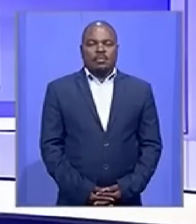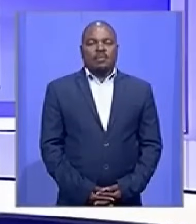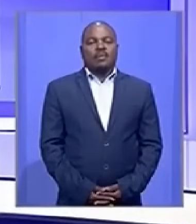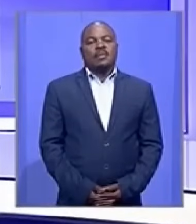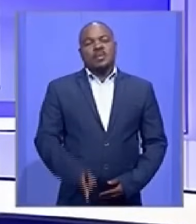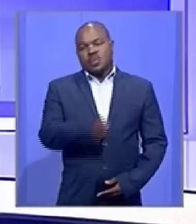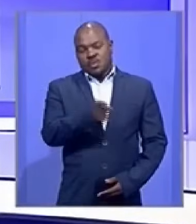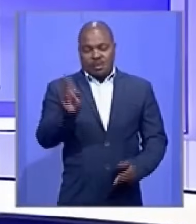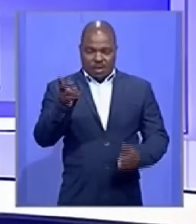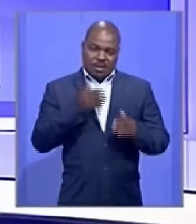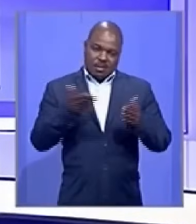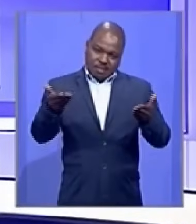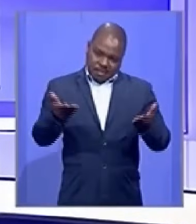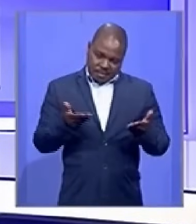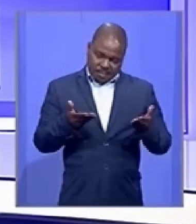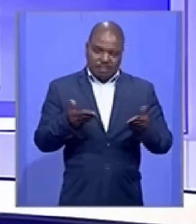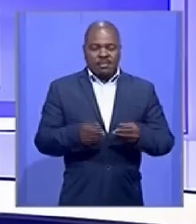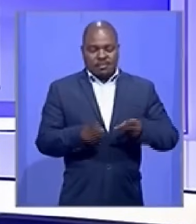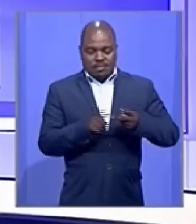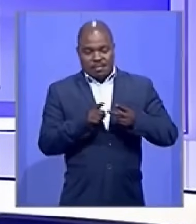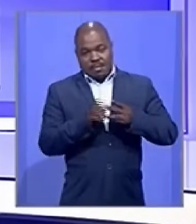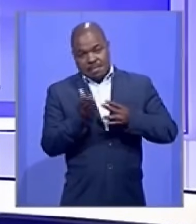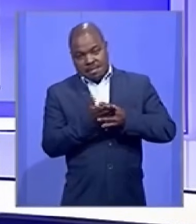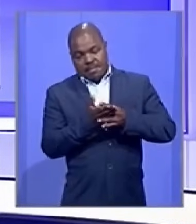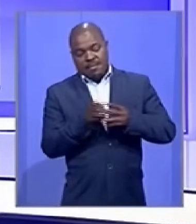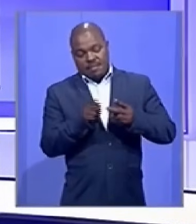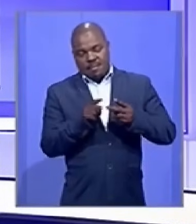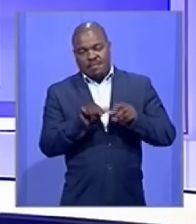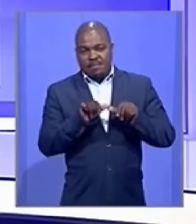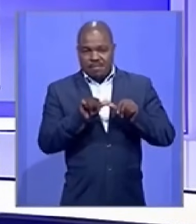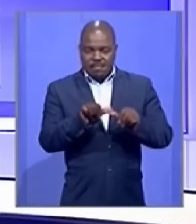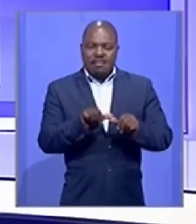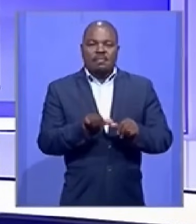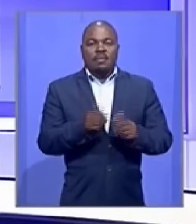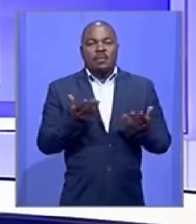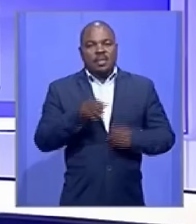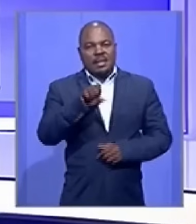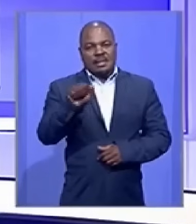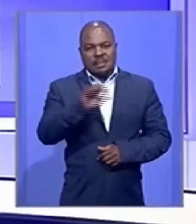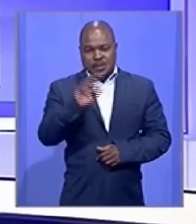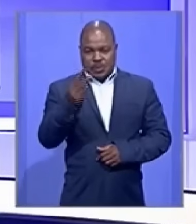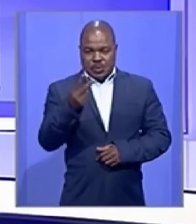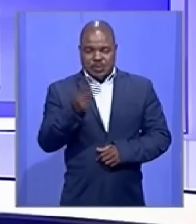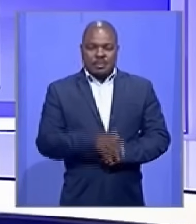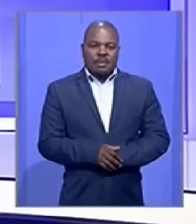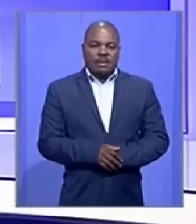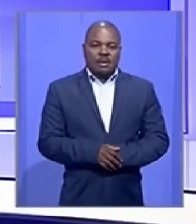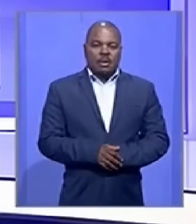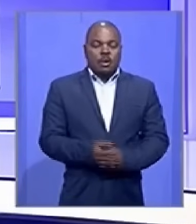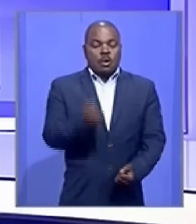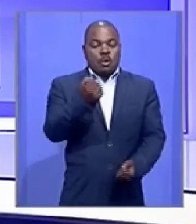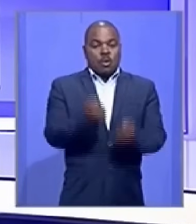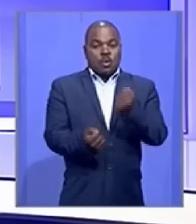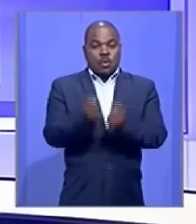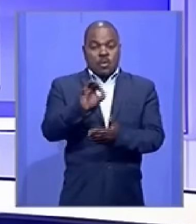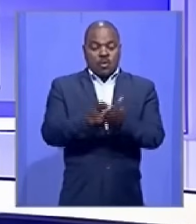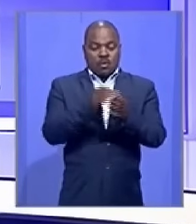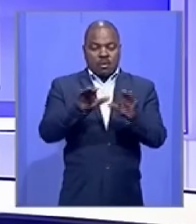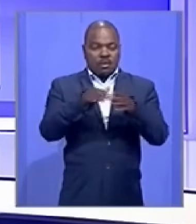Moireboela go amohela mokgahlelong ona wa bobedi wa ditaba tsa Sesotho ho SABC2. Lekgotla la dikgetho le utlwile hore morero wa karolo